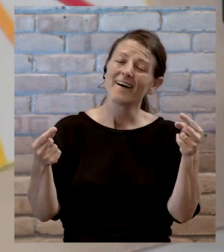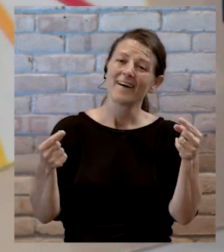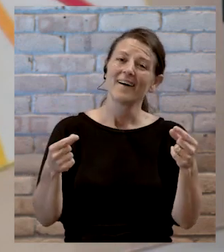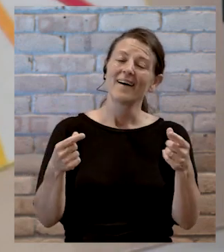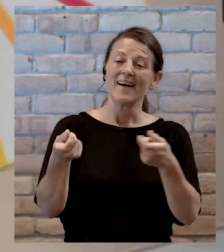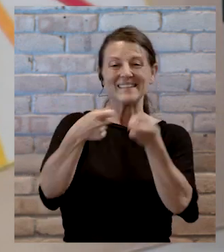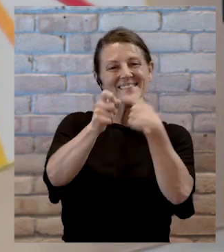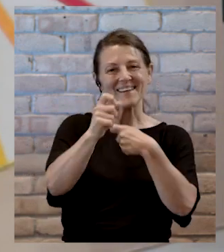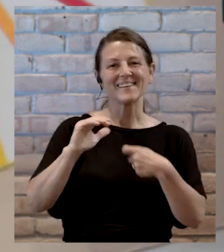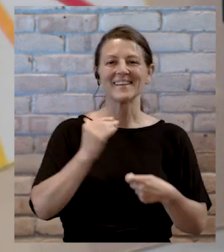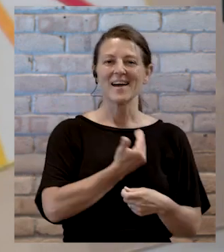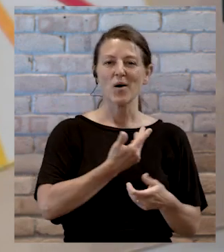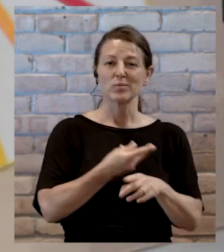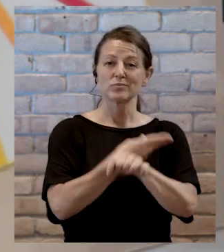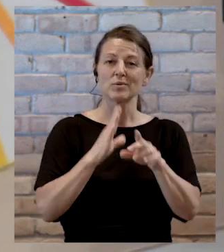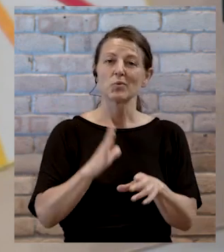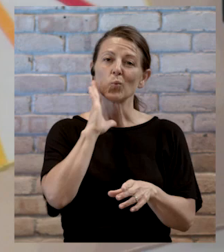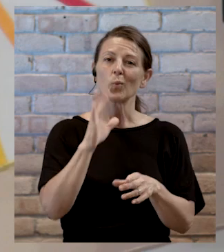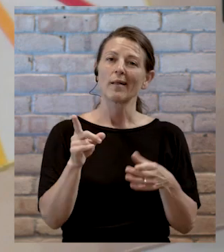from in front.